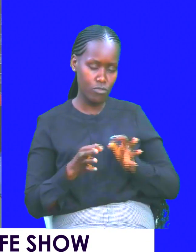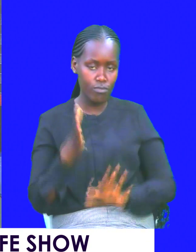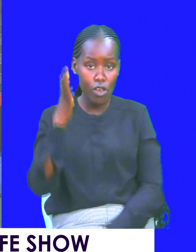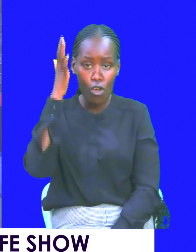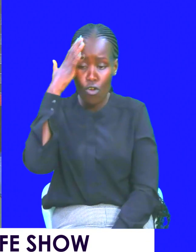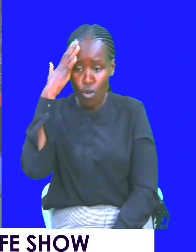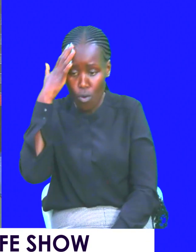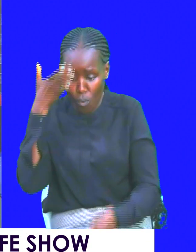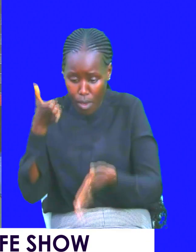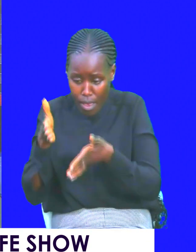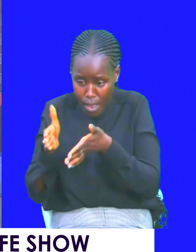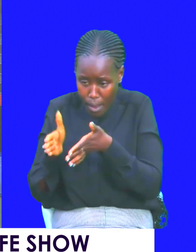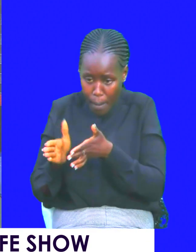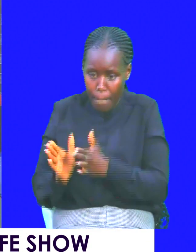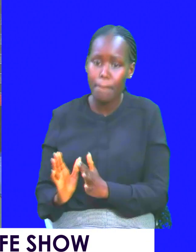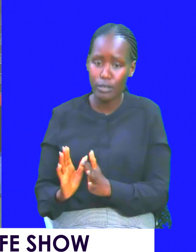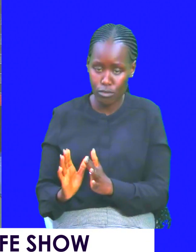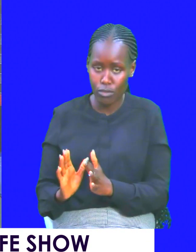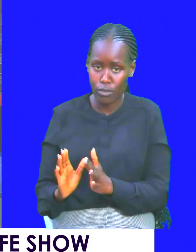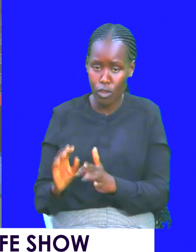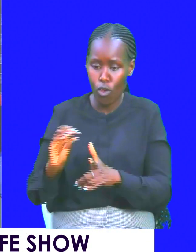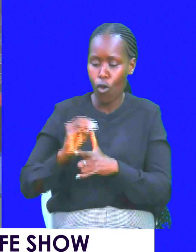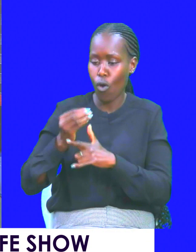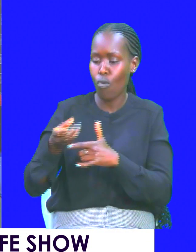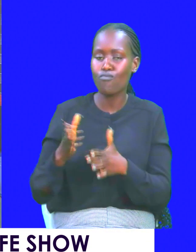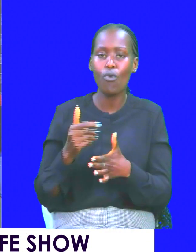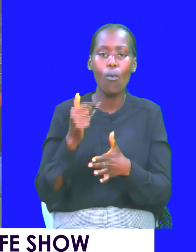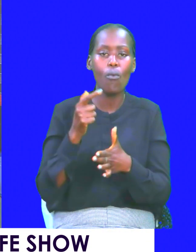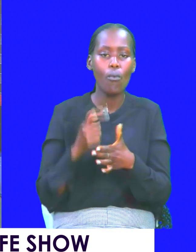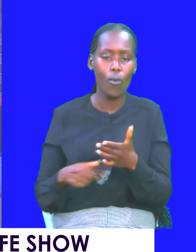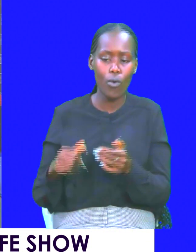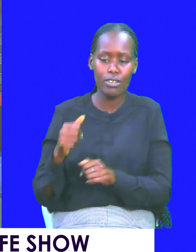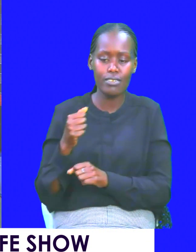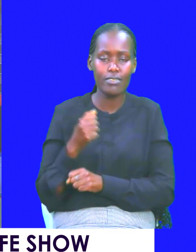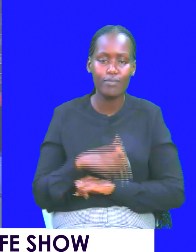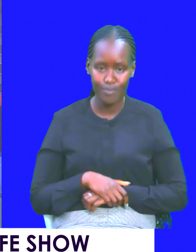Recognizing somebody or something for who or what it is, or